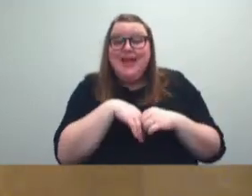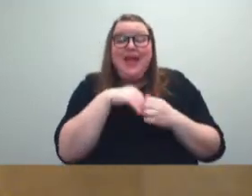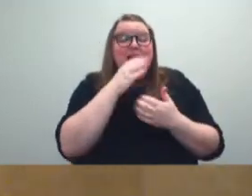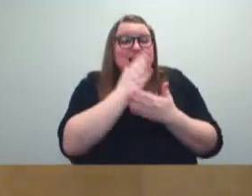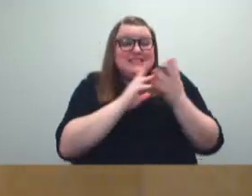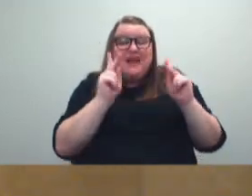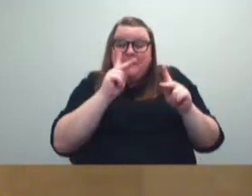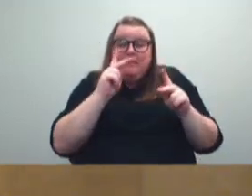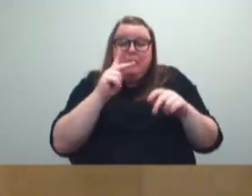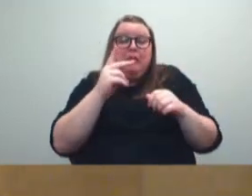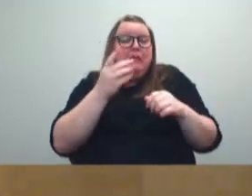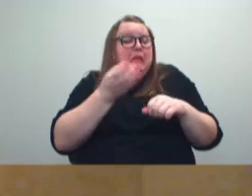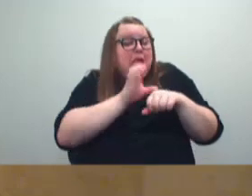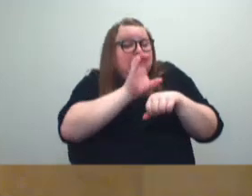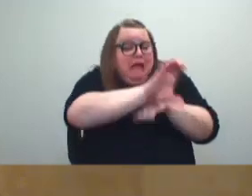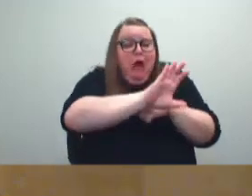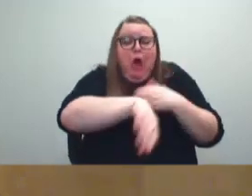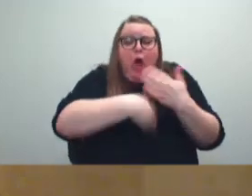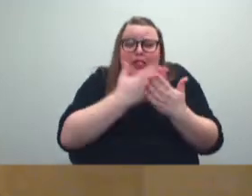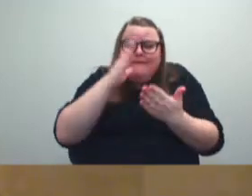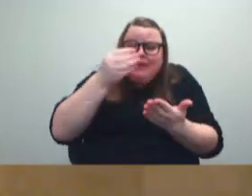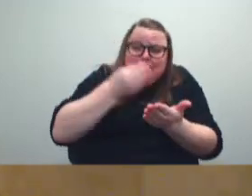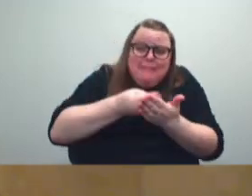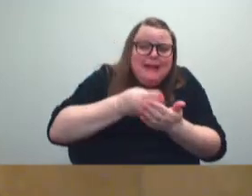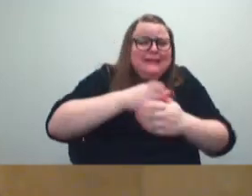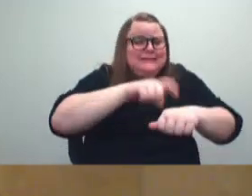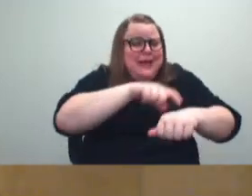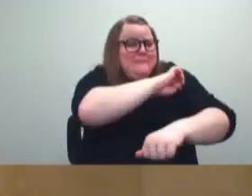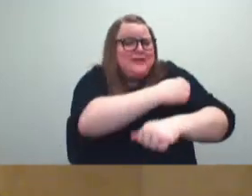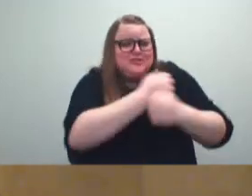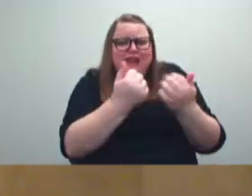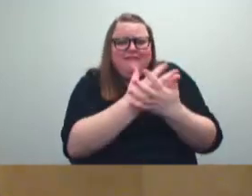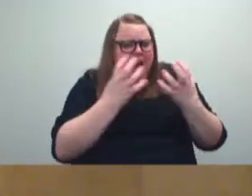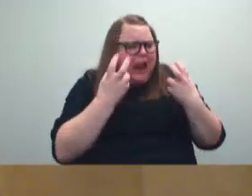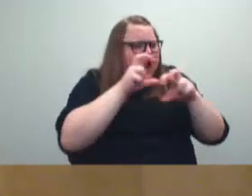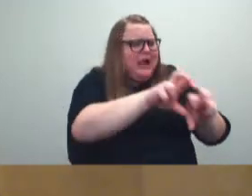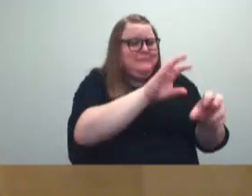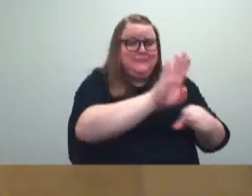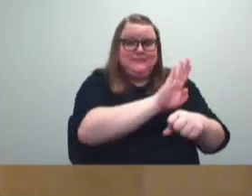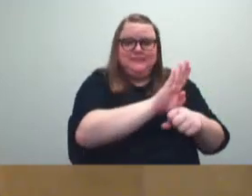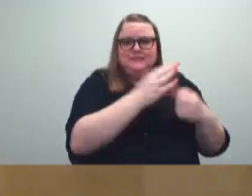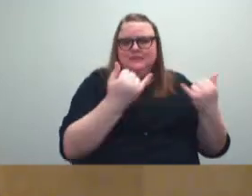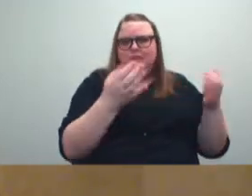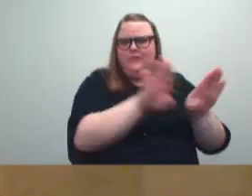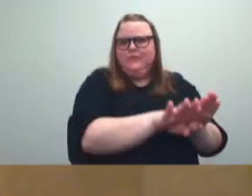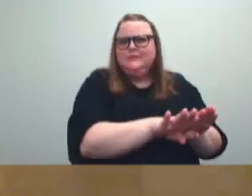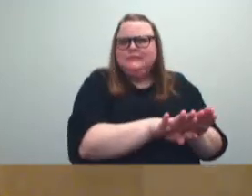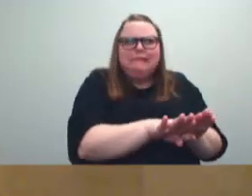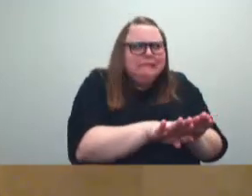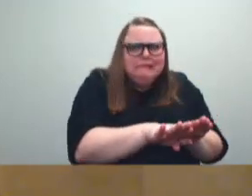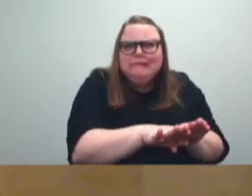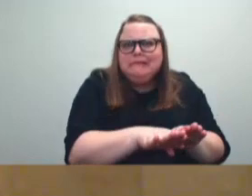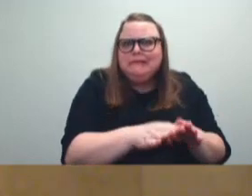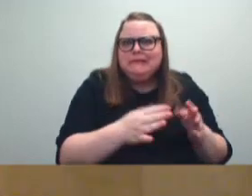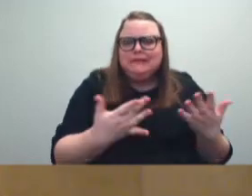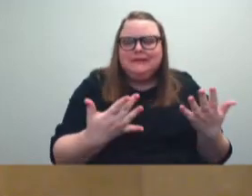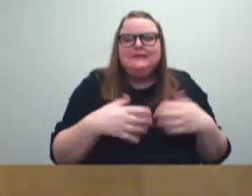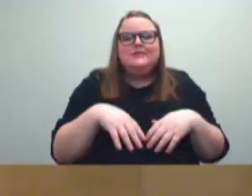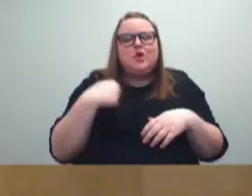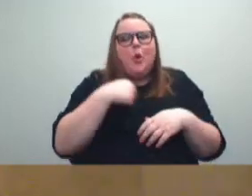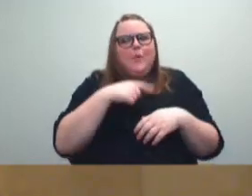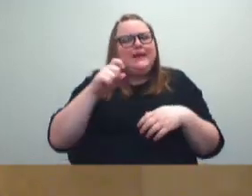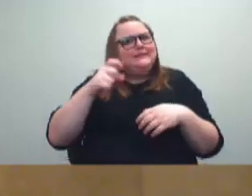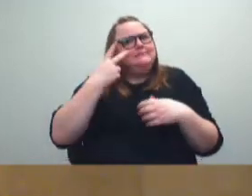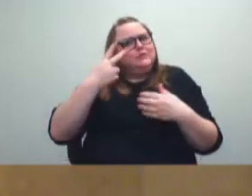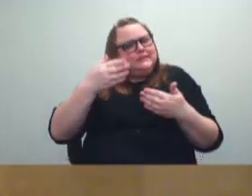business, and it's not open because it can't be. And so we really need to continue to see us move forward so we can be whole again and